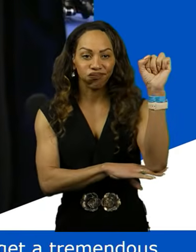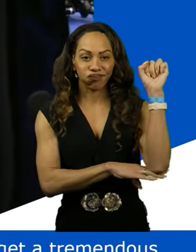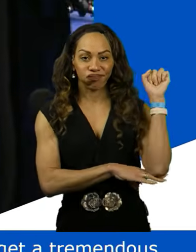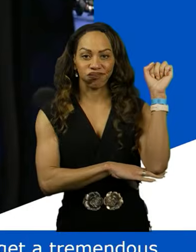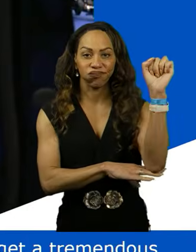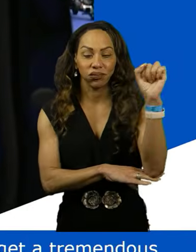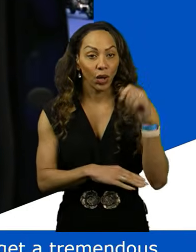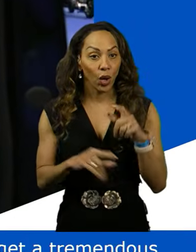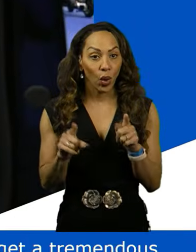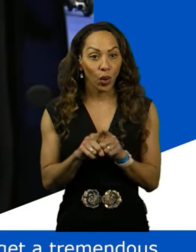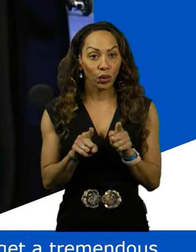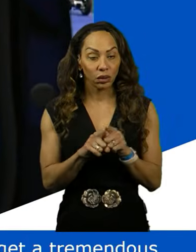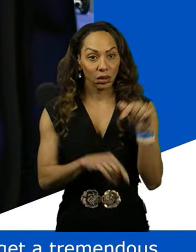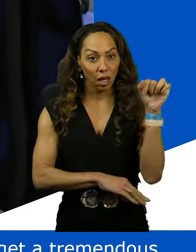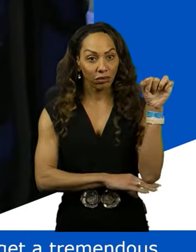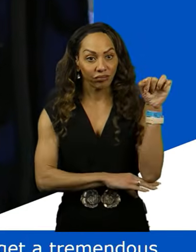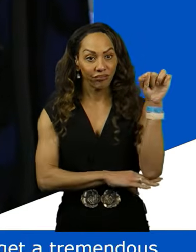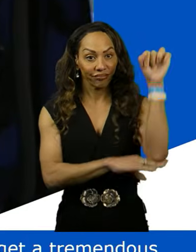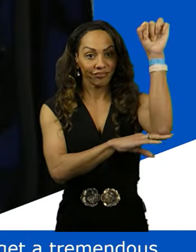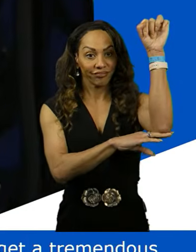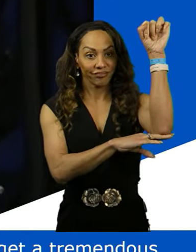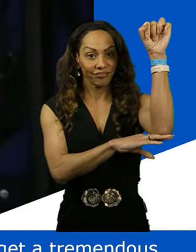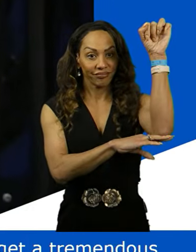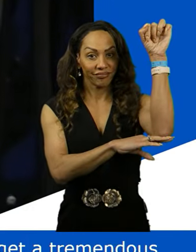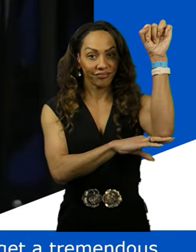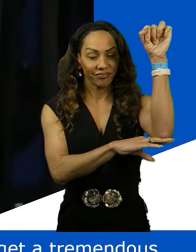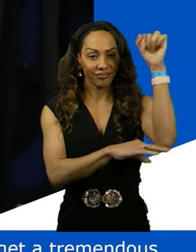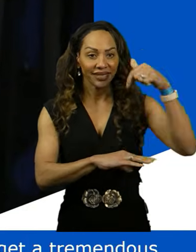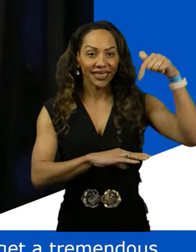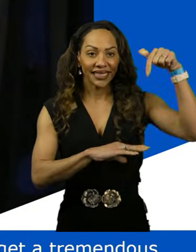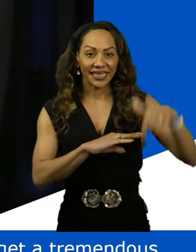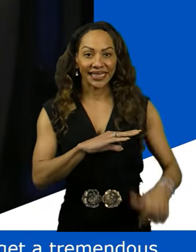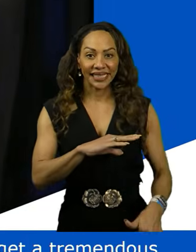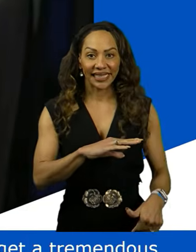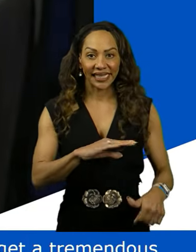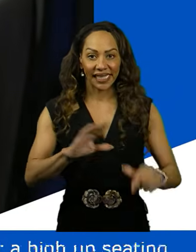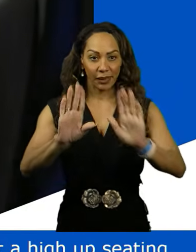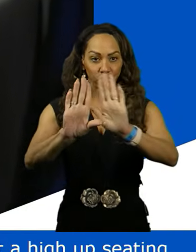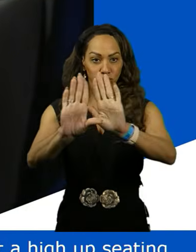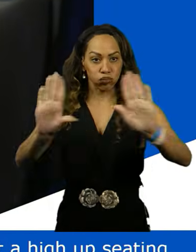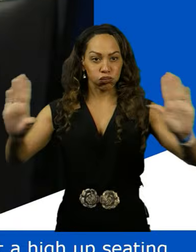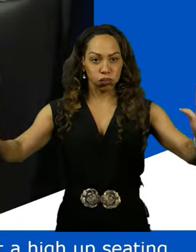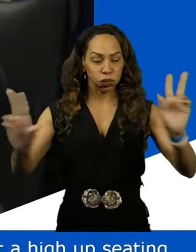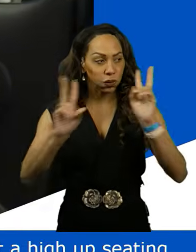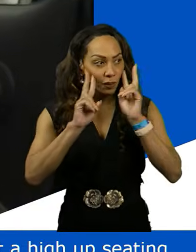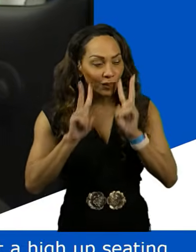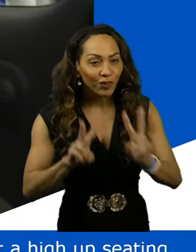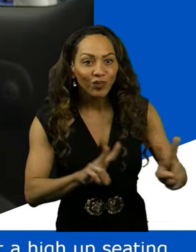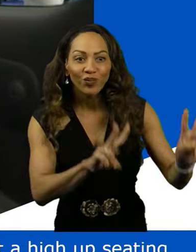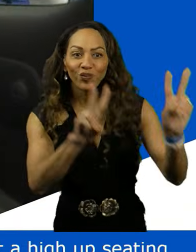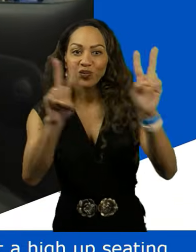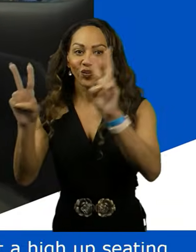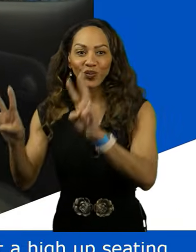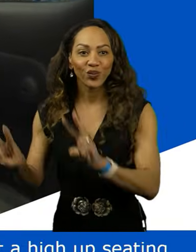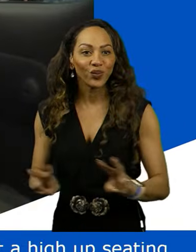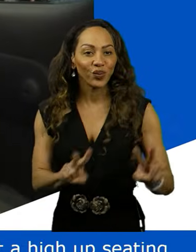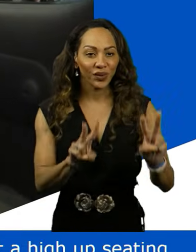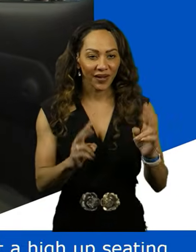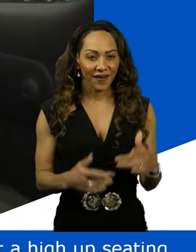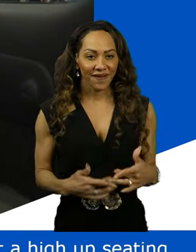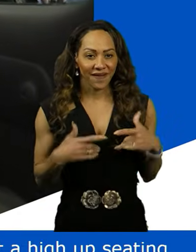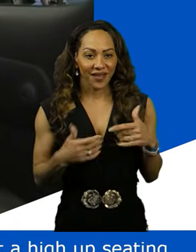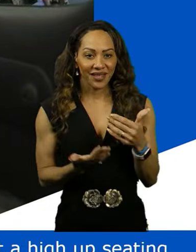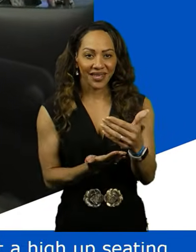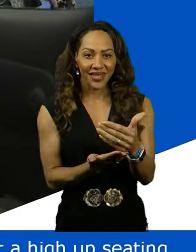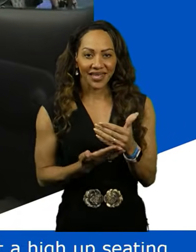you even get a high-up seating position with a nice deep windscreen, giving you great visibility all around. It helps make it feel safe and